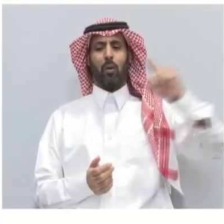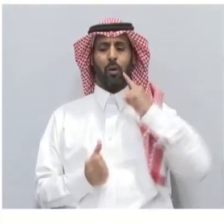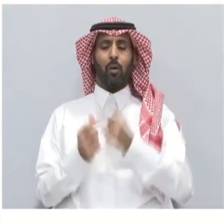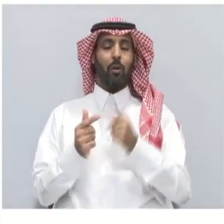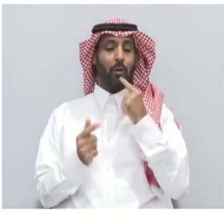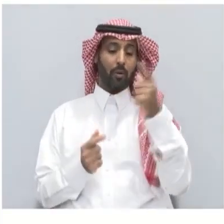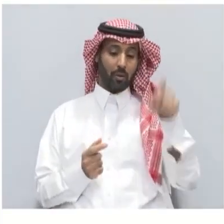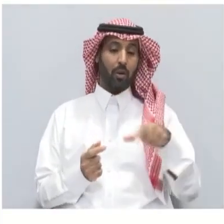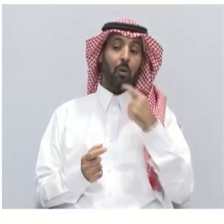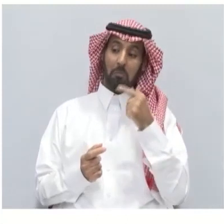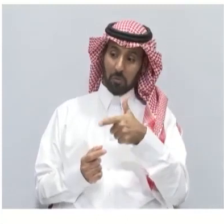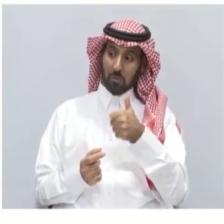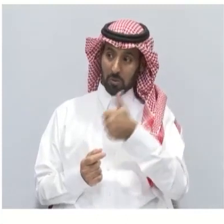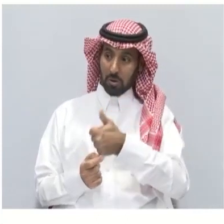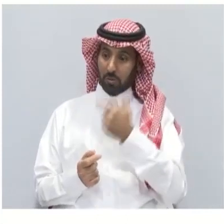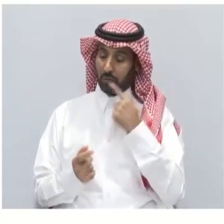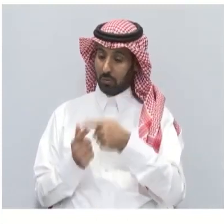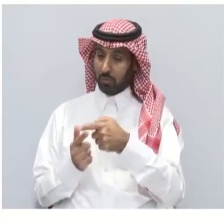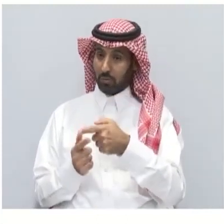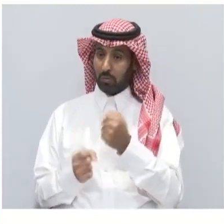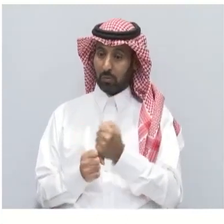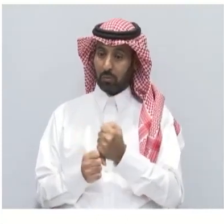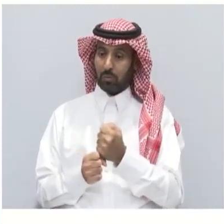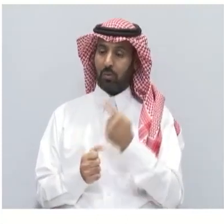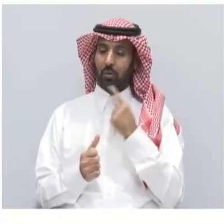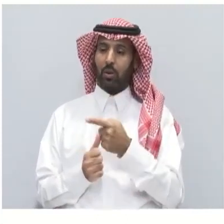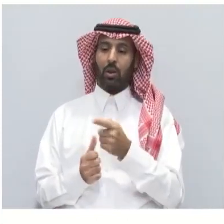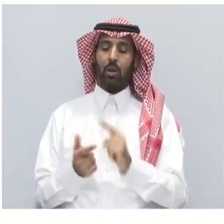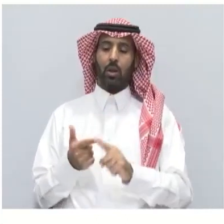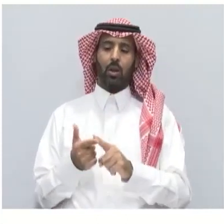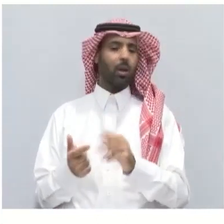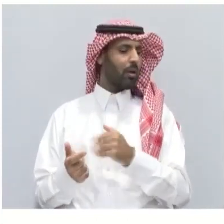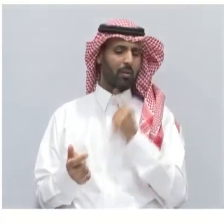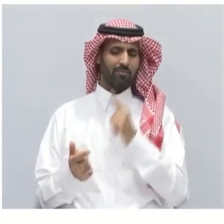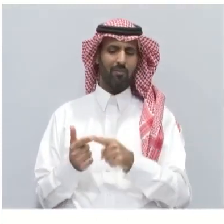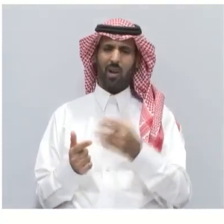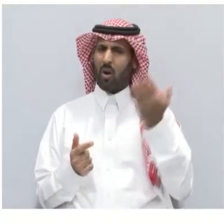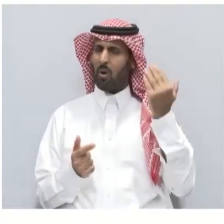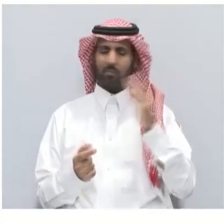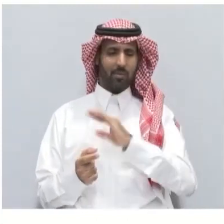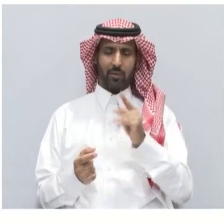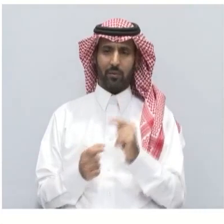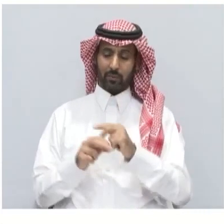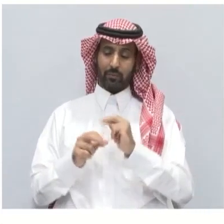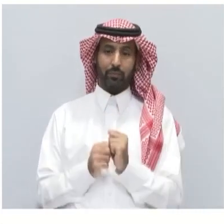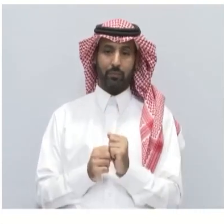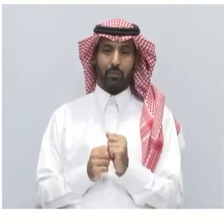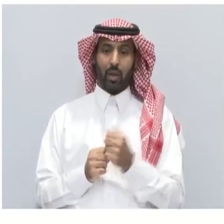were? Jasim, yeah. I not done it before.